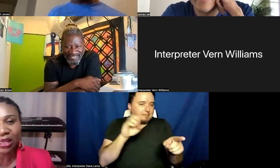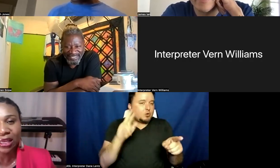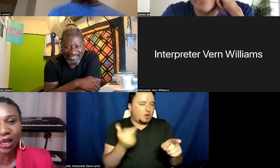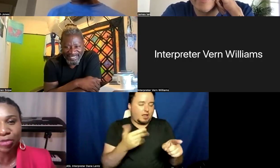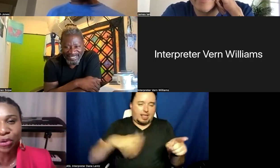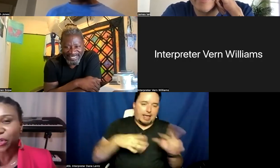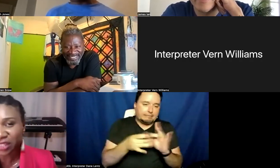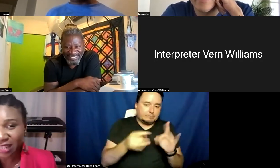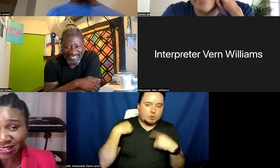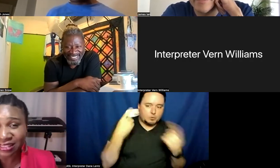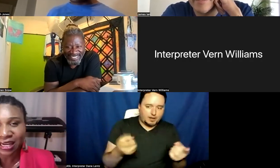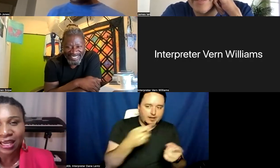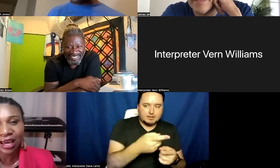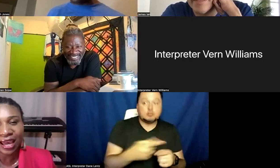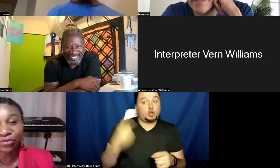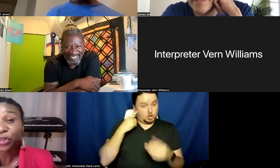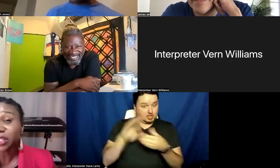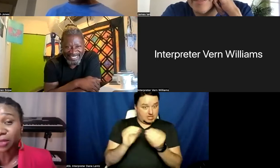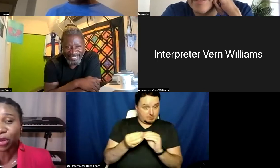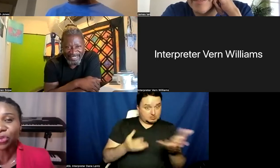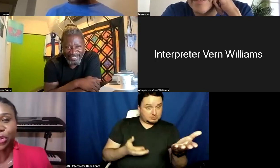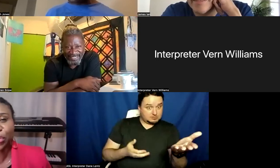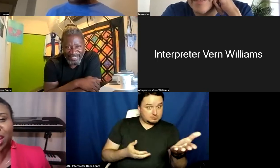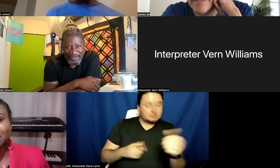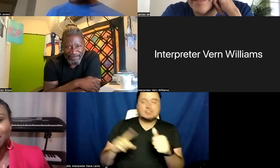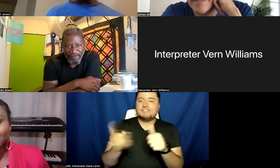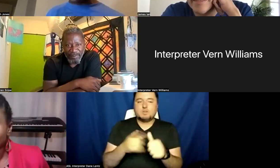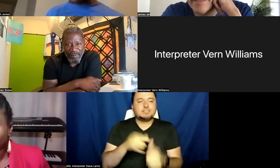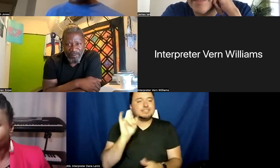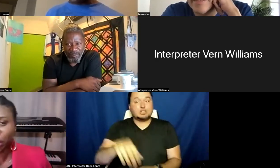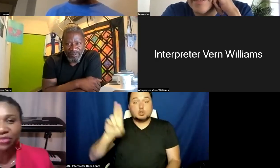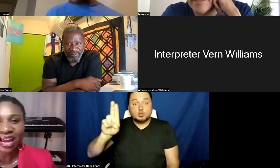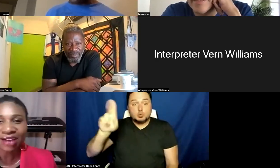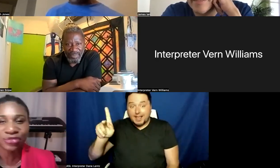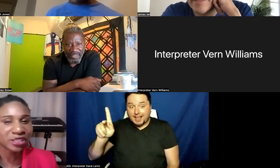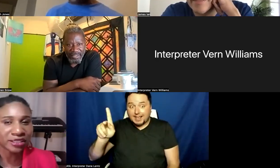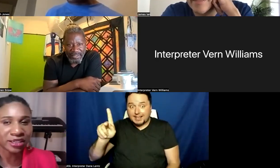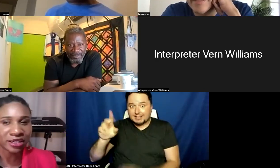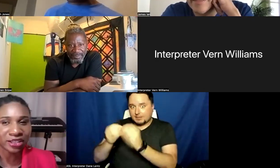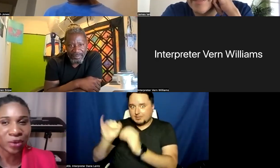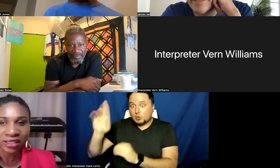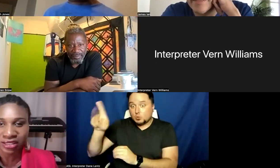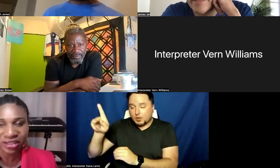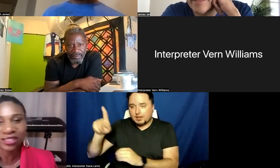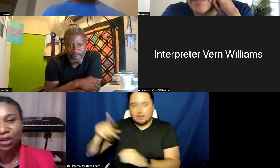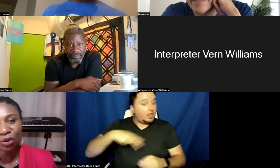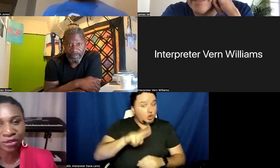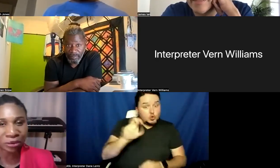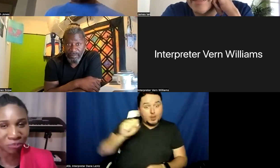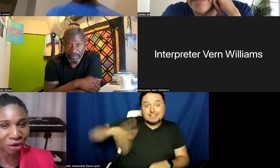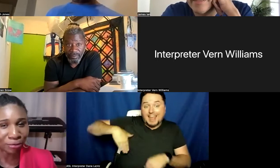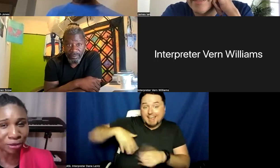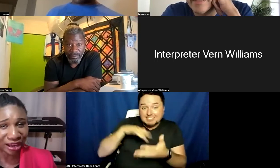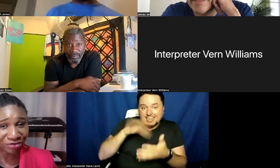while. You heard the stats. And Yeah. firstly, those are UK stats. We don't even have studies done in the US. So that's a whole nother